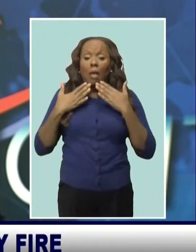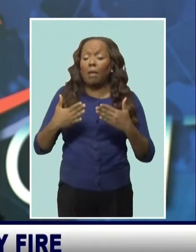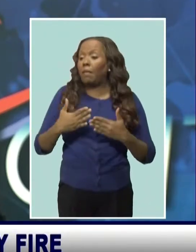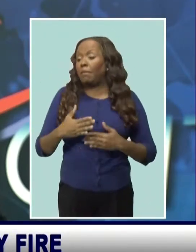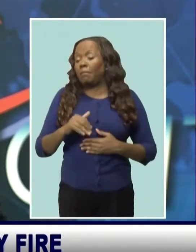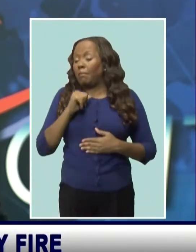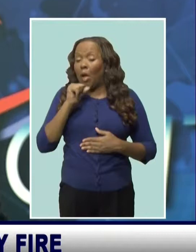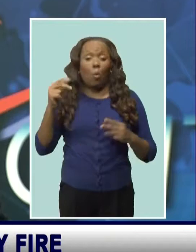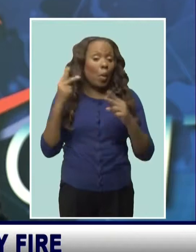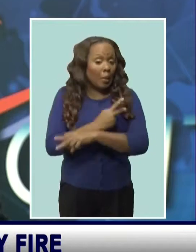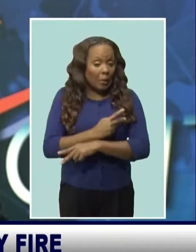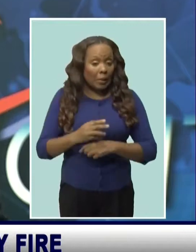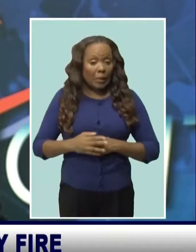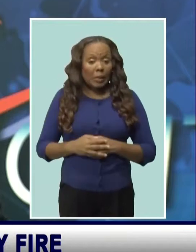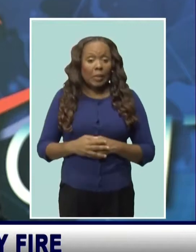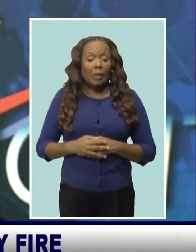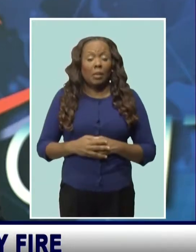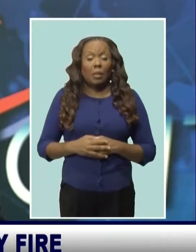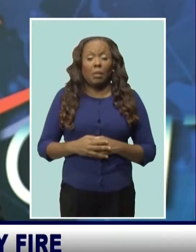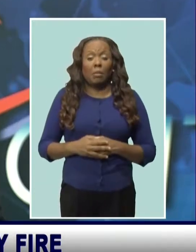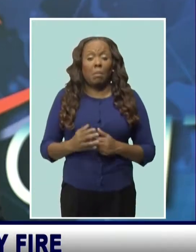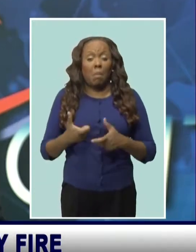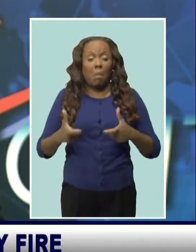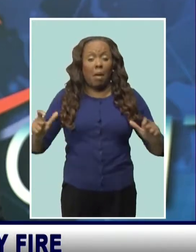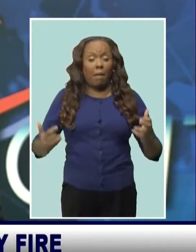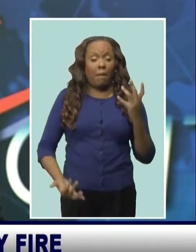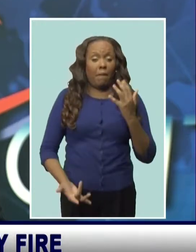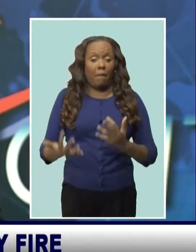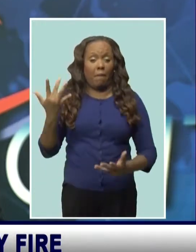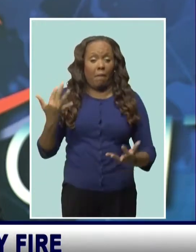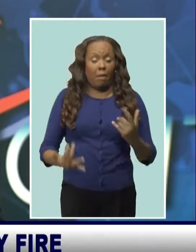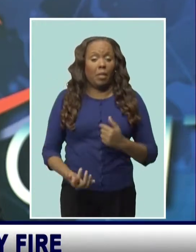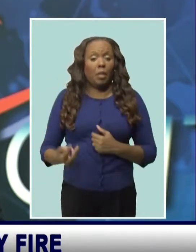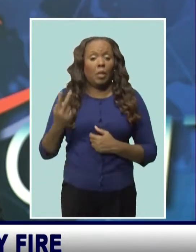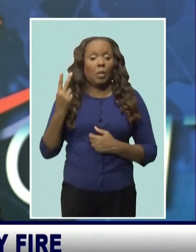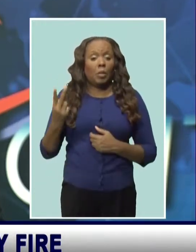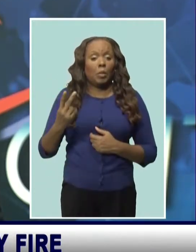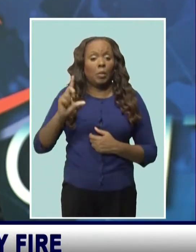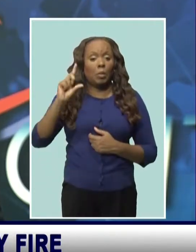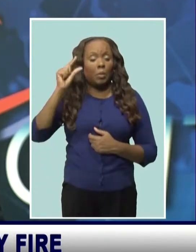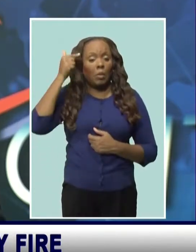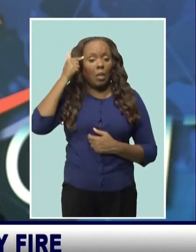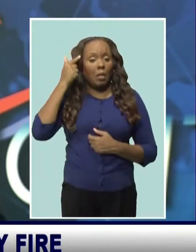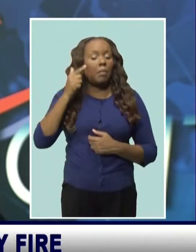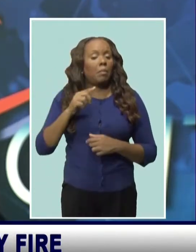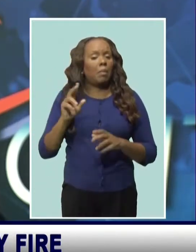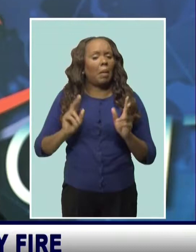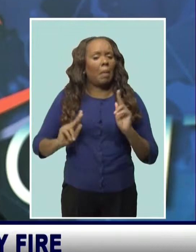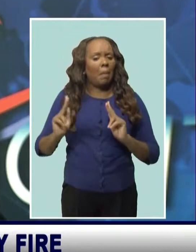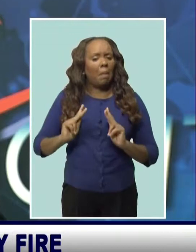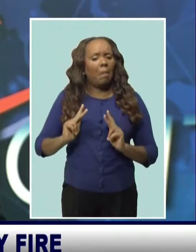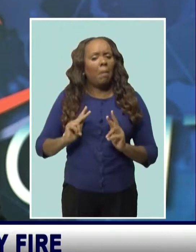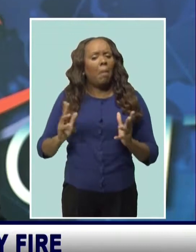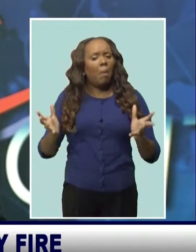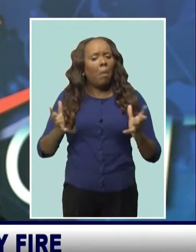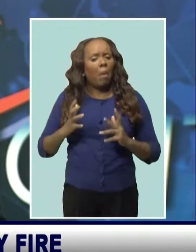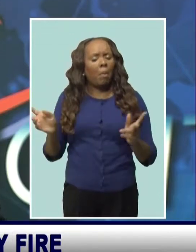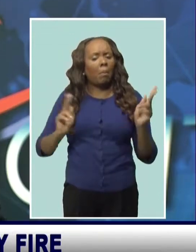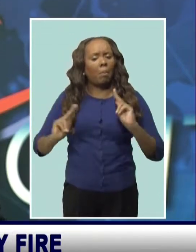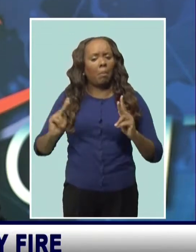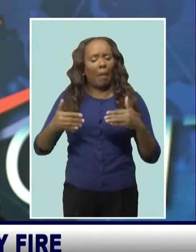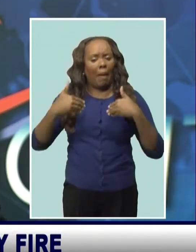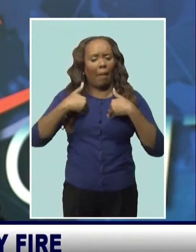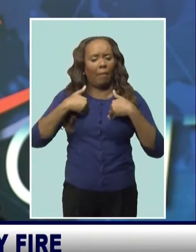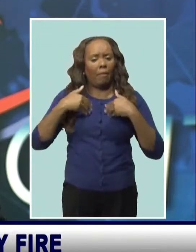late-night fire. At least 2 government officials are tonight making an appeal to property owners to come forward and offer their houses